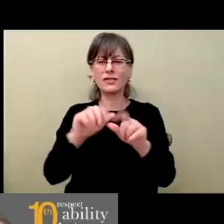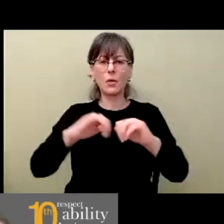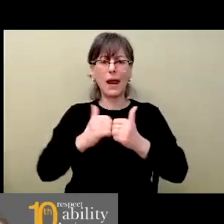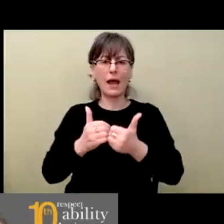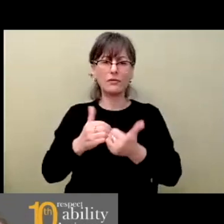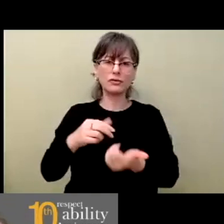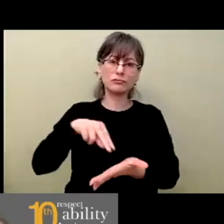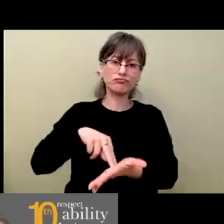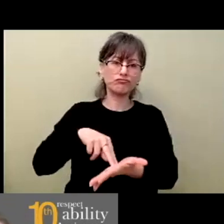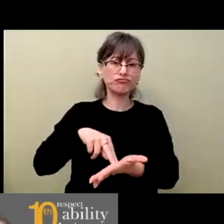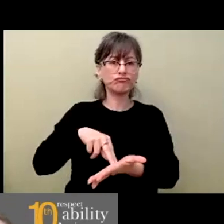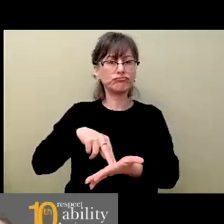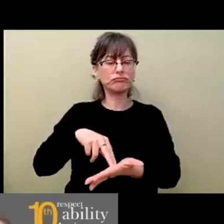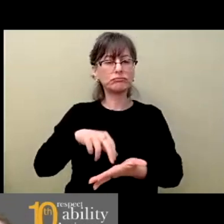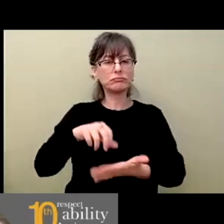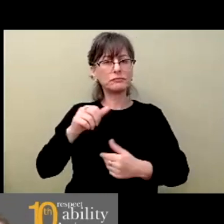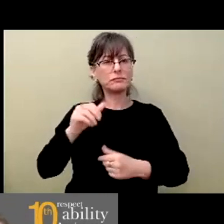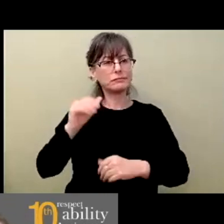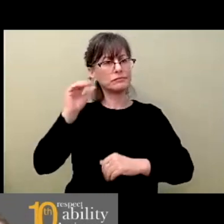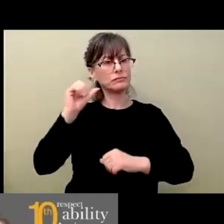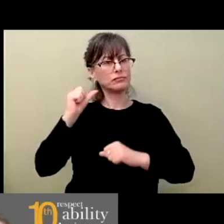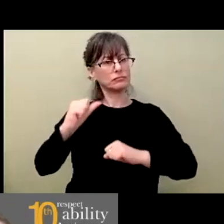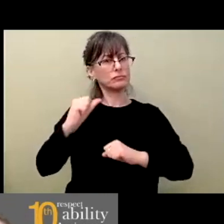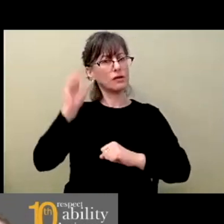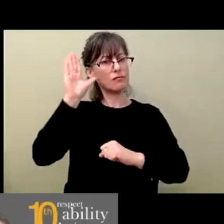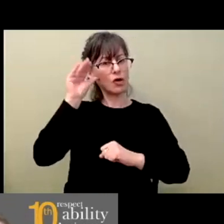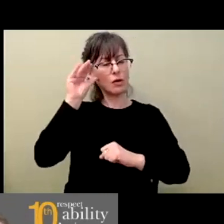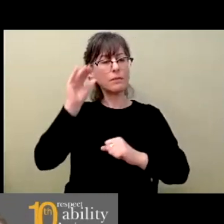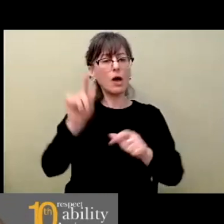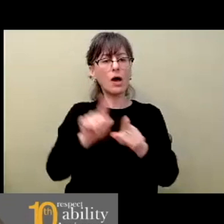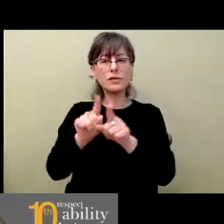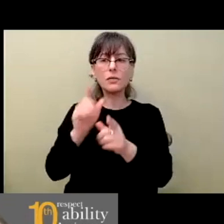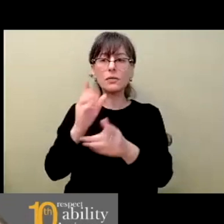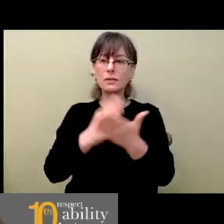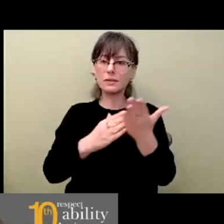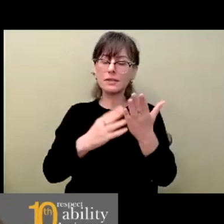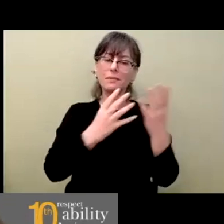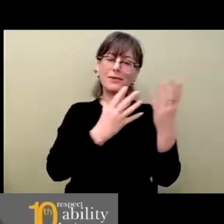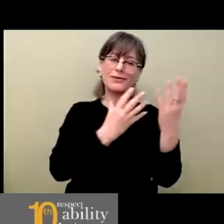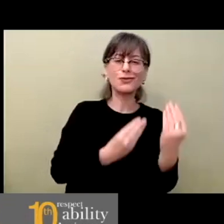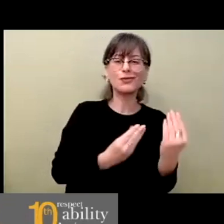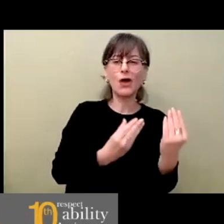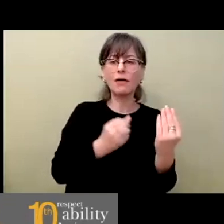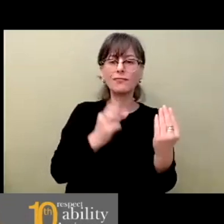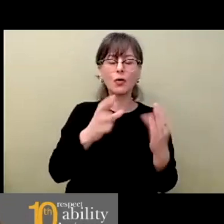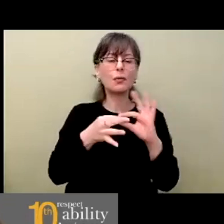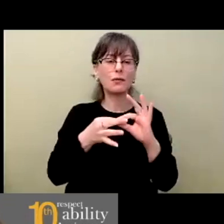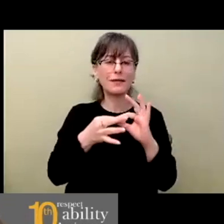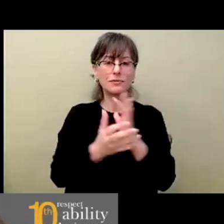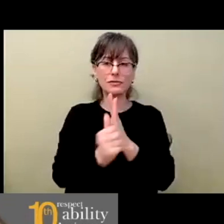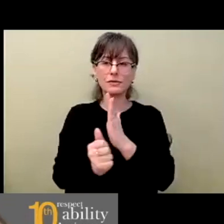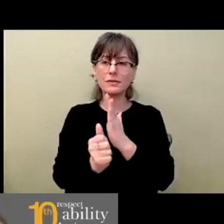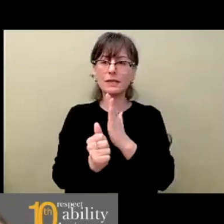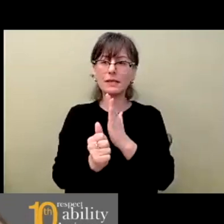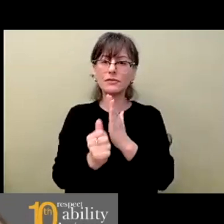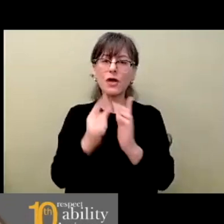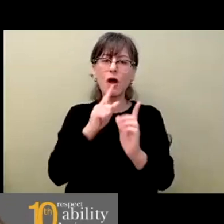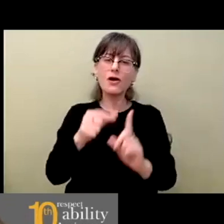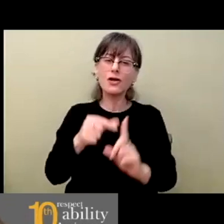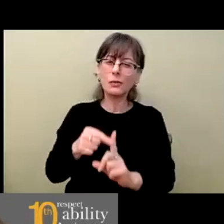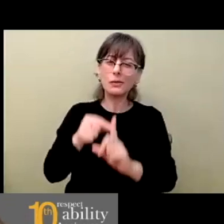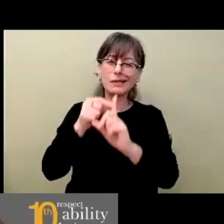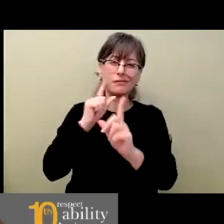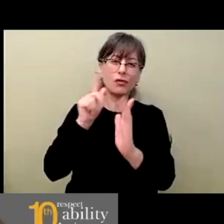ground. And some of it can really only be learned. Some of these soft or relational skills, in a way, they're so unique to